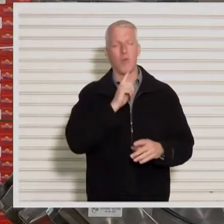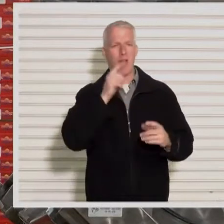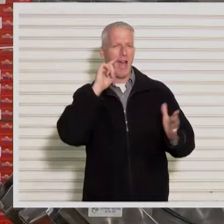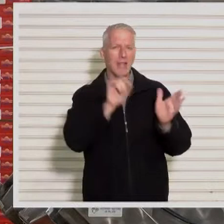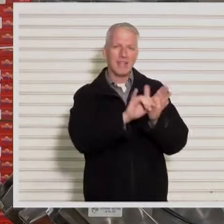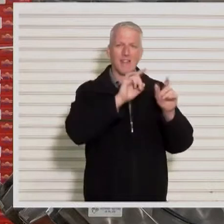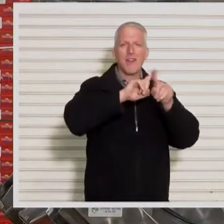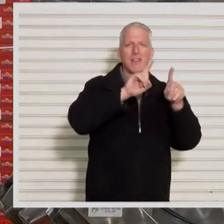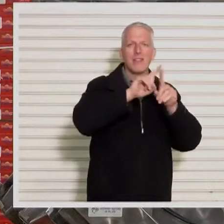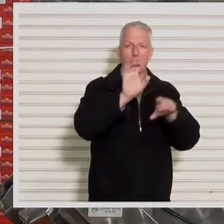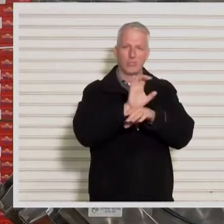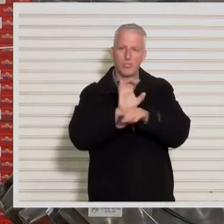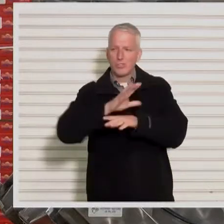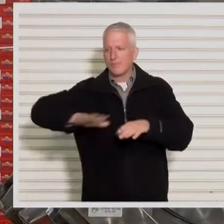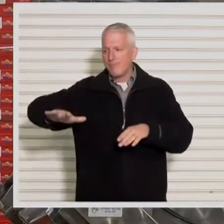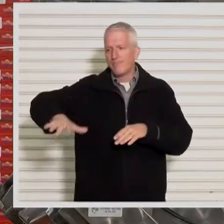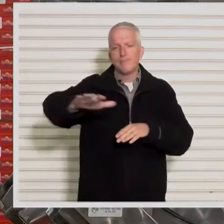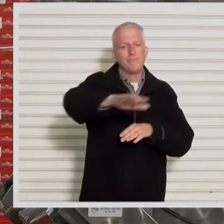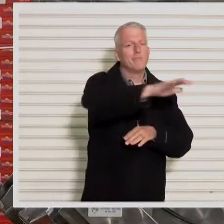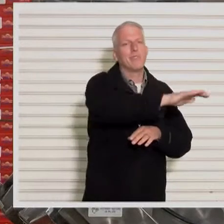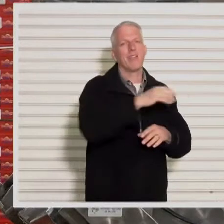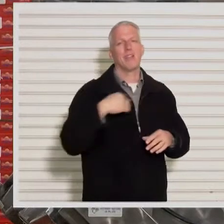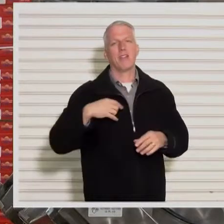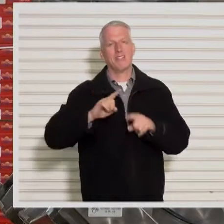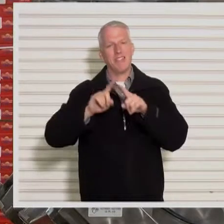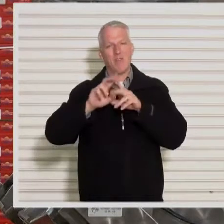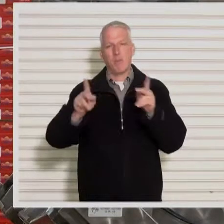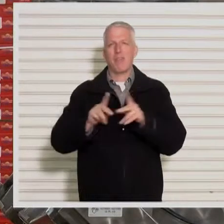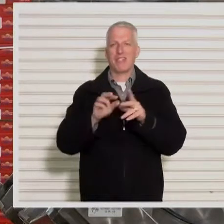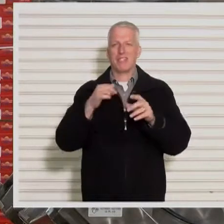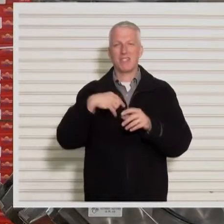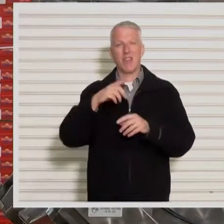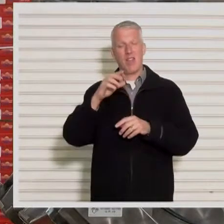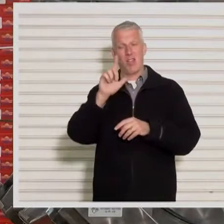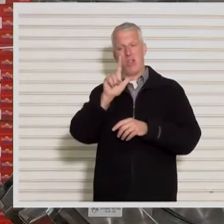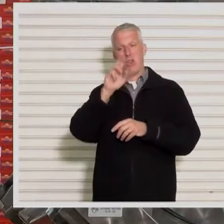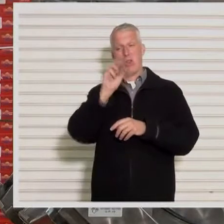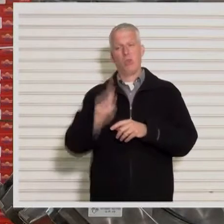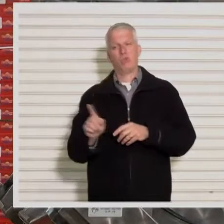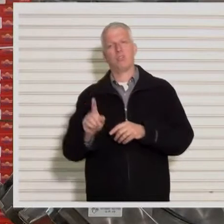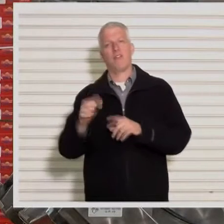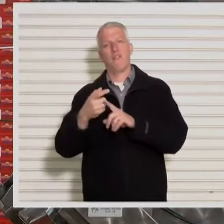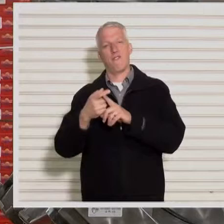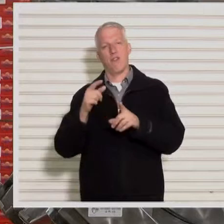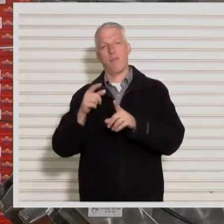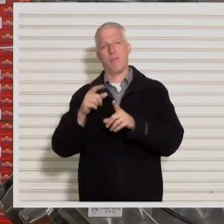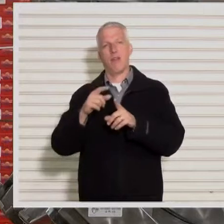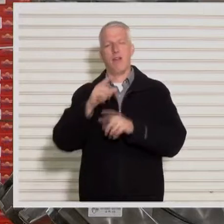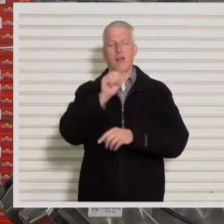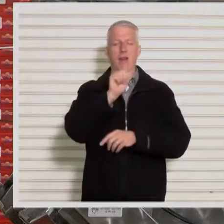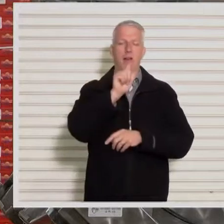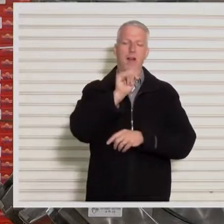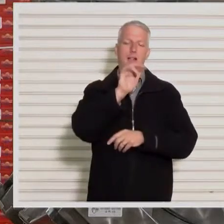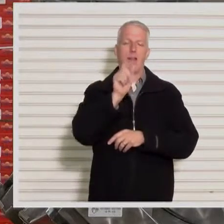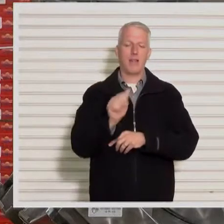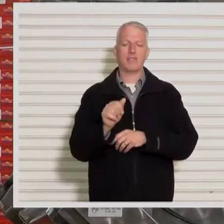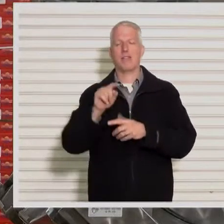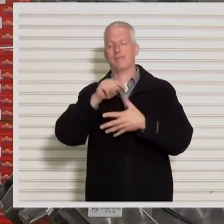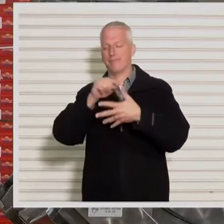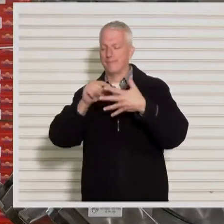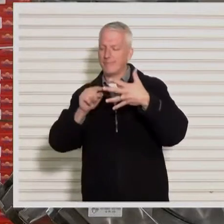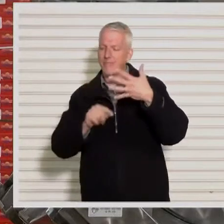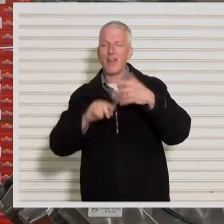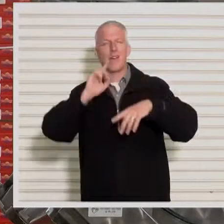organizations, got them involved. Luz from TODEC, we have Alianza, we have Lideres Campesinos,